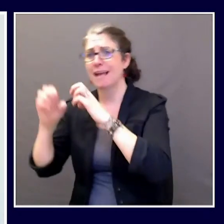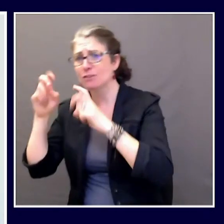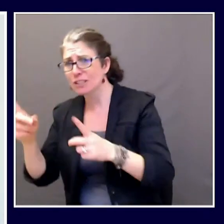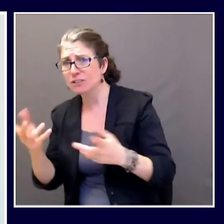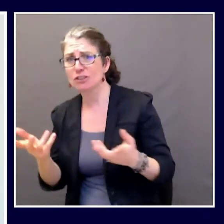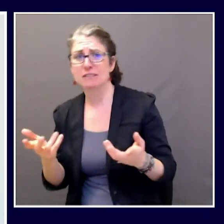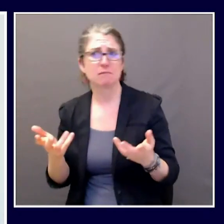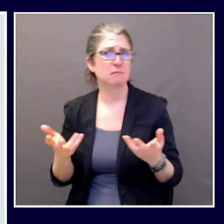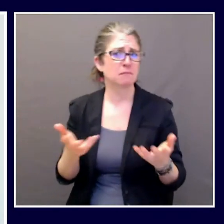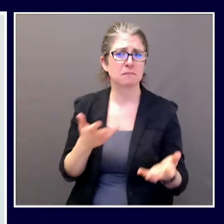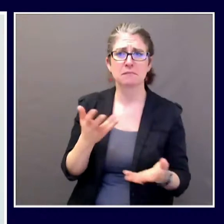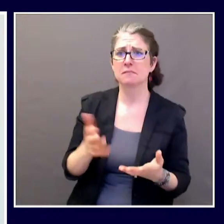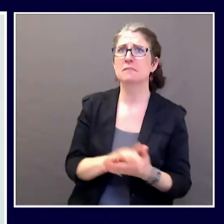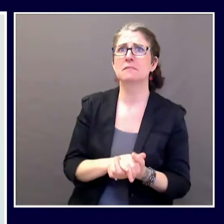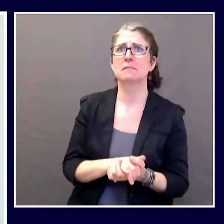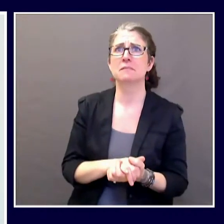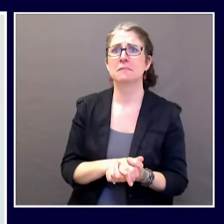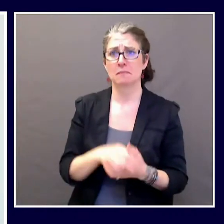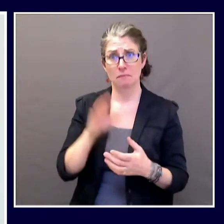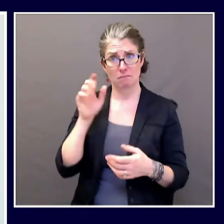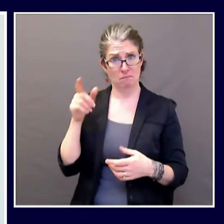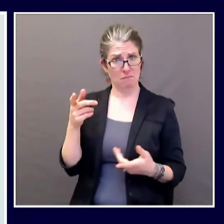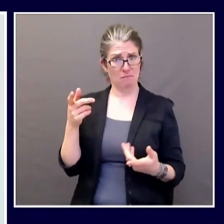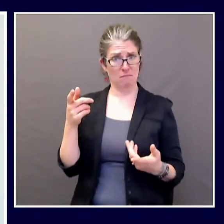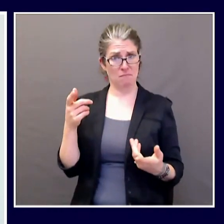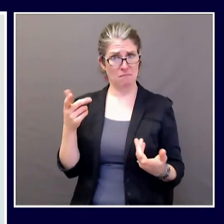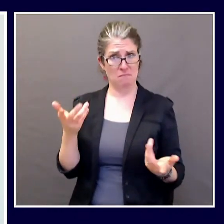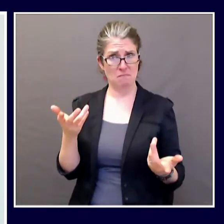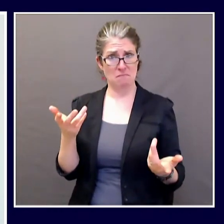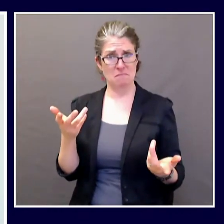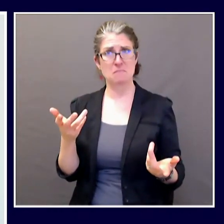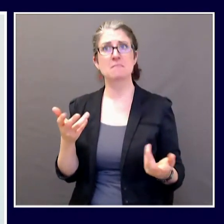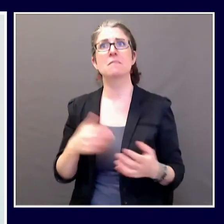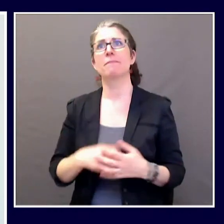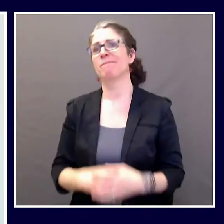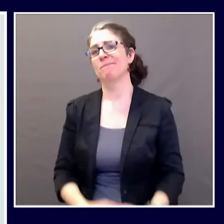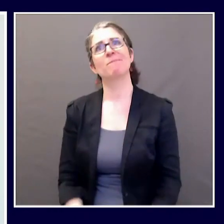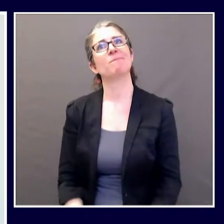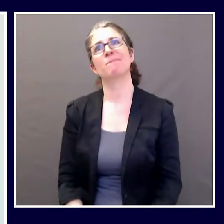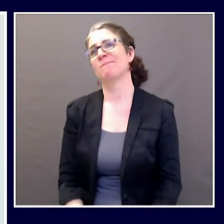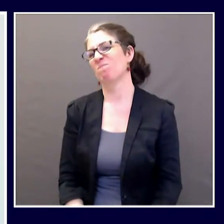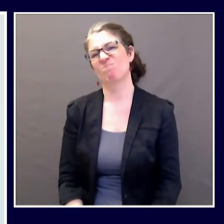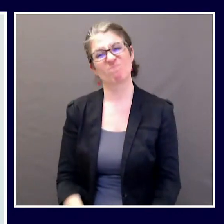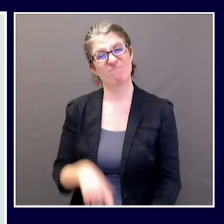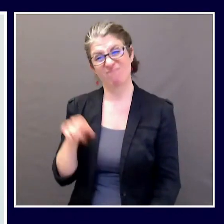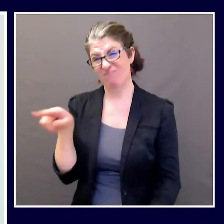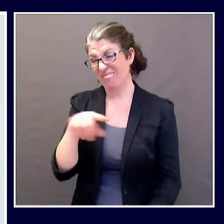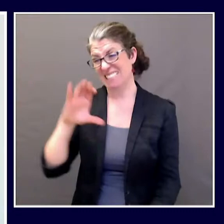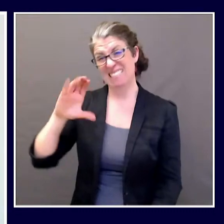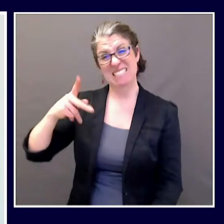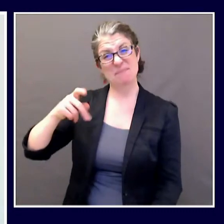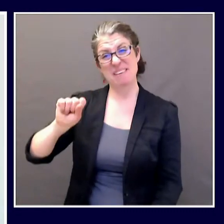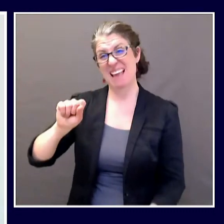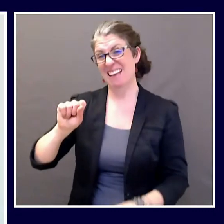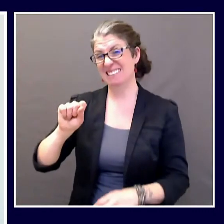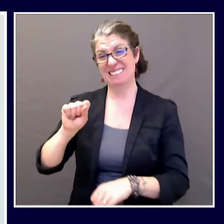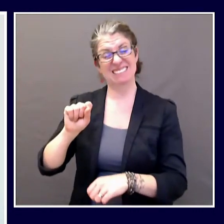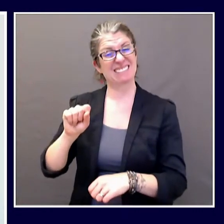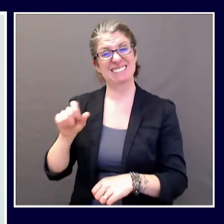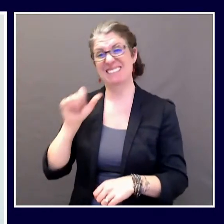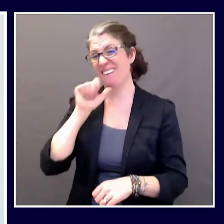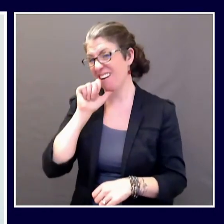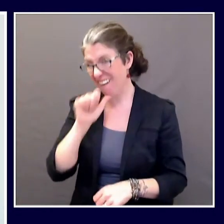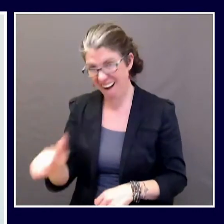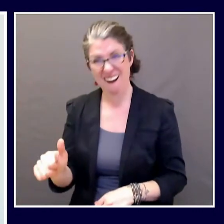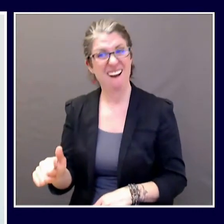are not healthcare professionals. They are also not childcare providers. Childcare providers are typically trained and licensed to take